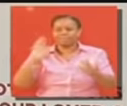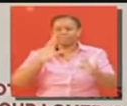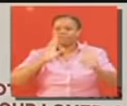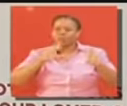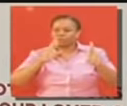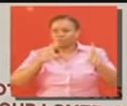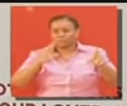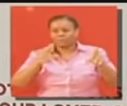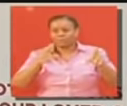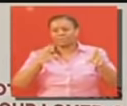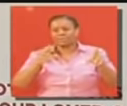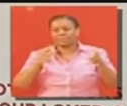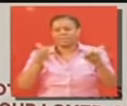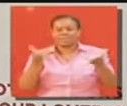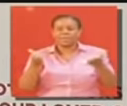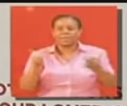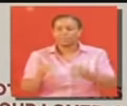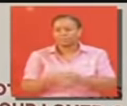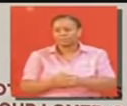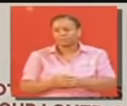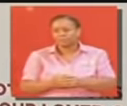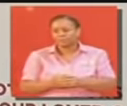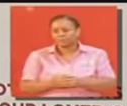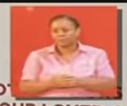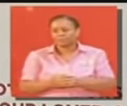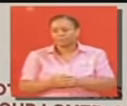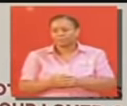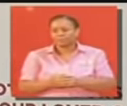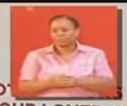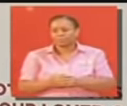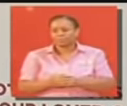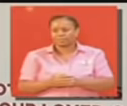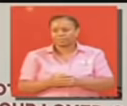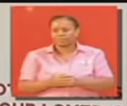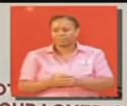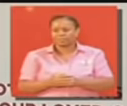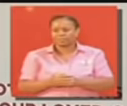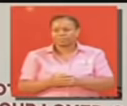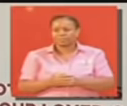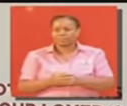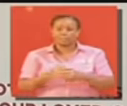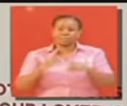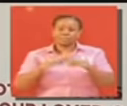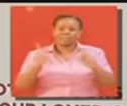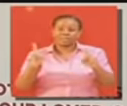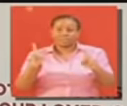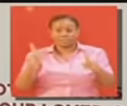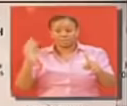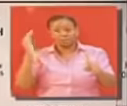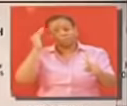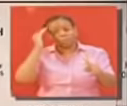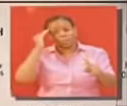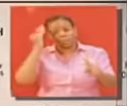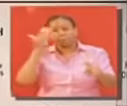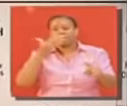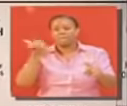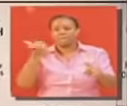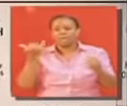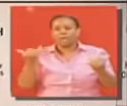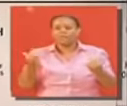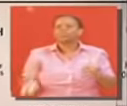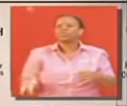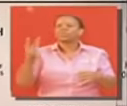idea of when that would have happened using a corroborating data source. I'm hoping that clarifies better. Thank you very